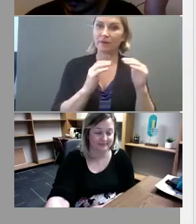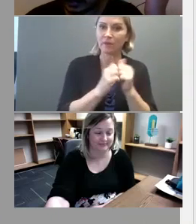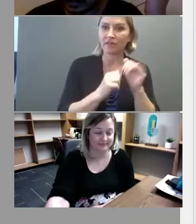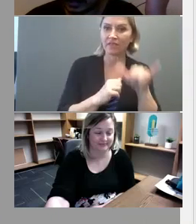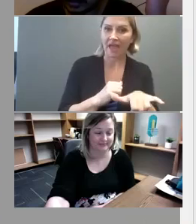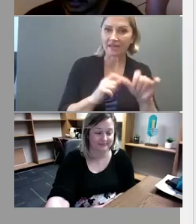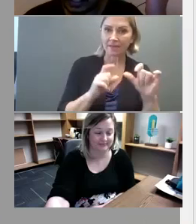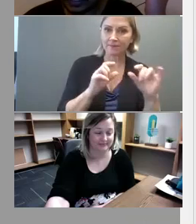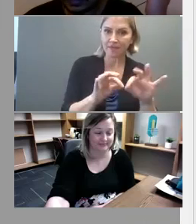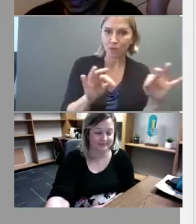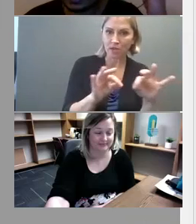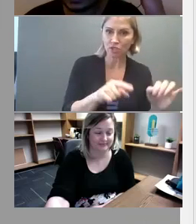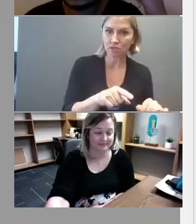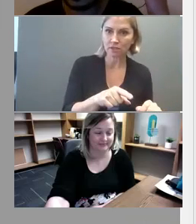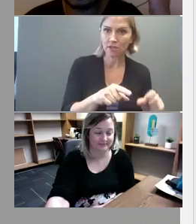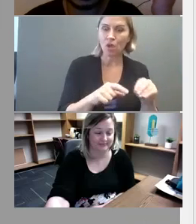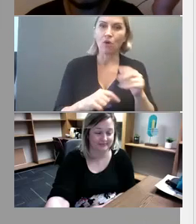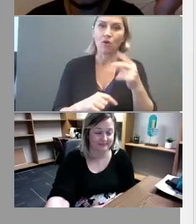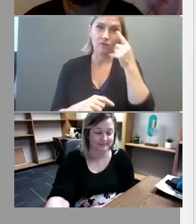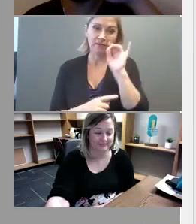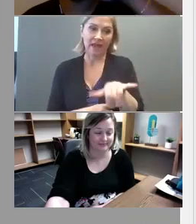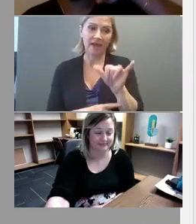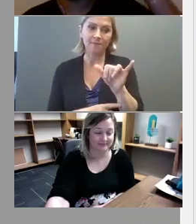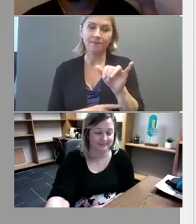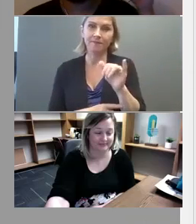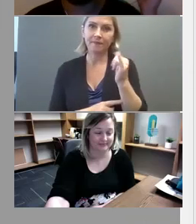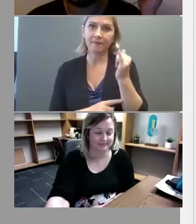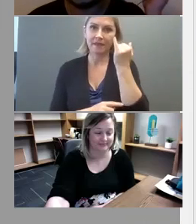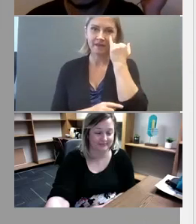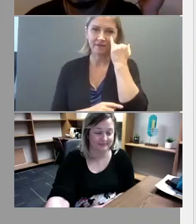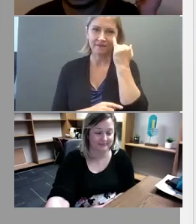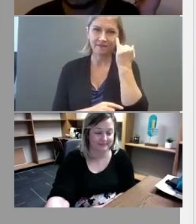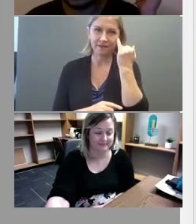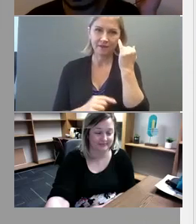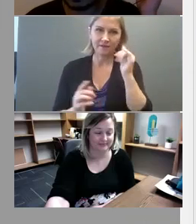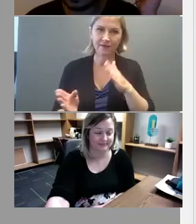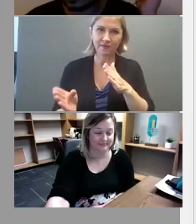equation. And in that case, if we look into it the other way around,